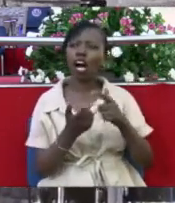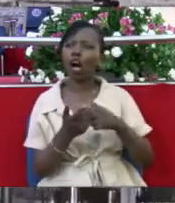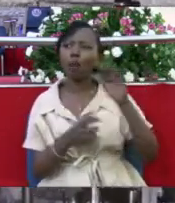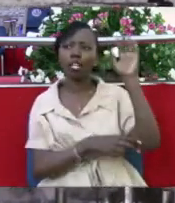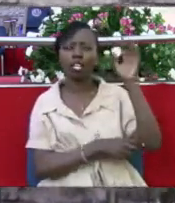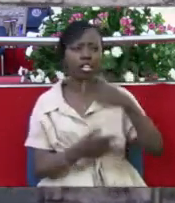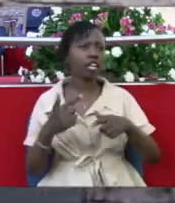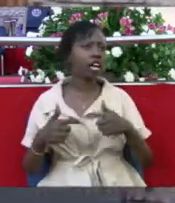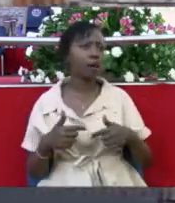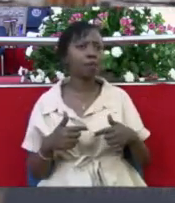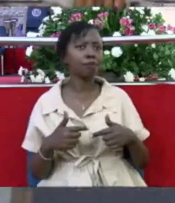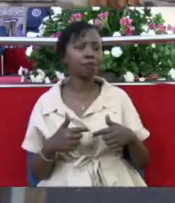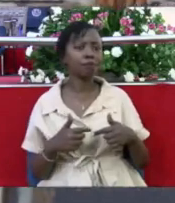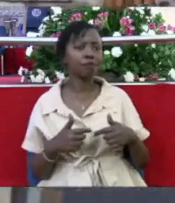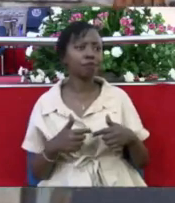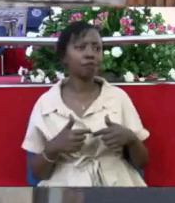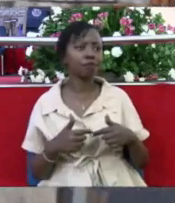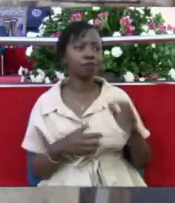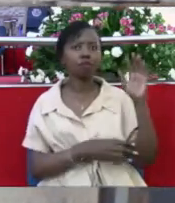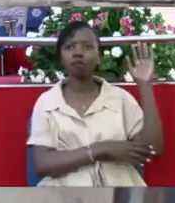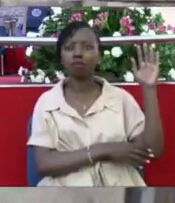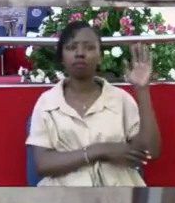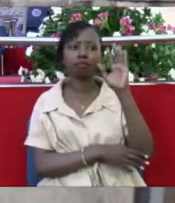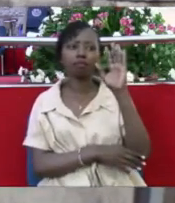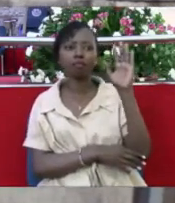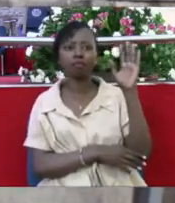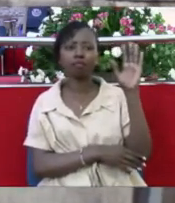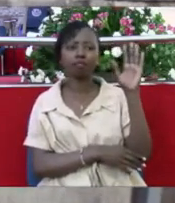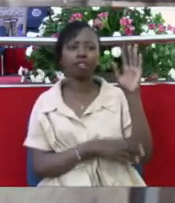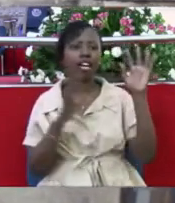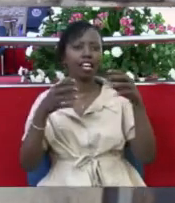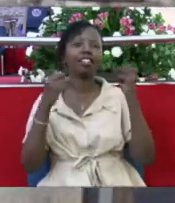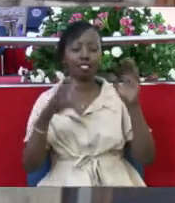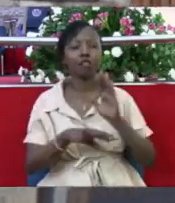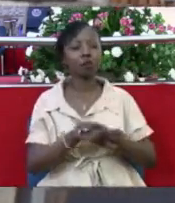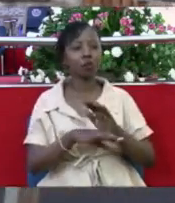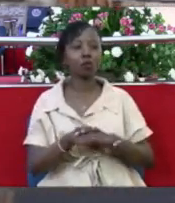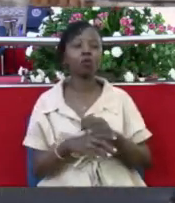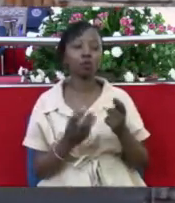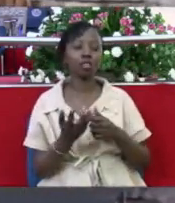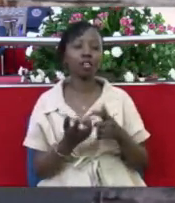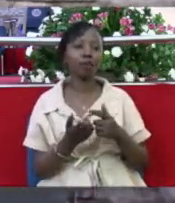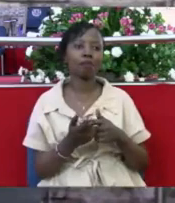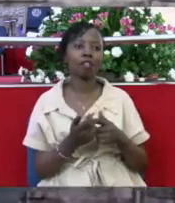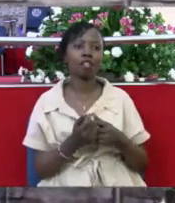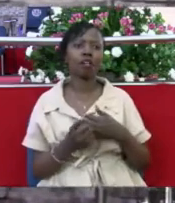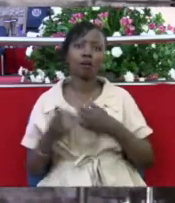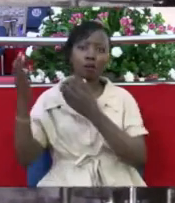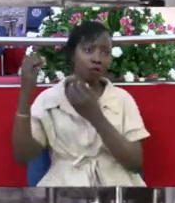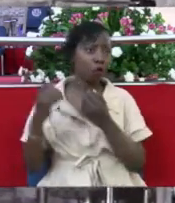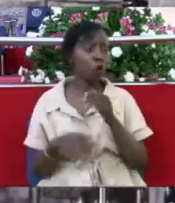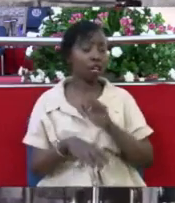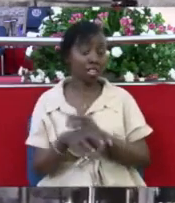session there at Shiloh campus. Sijui kama kuna yote ambaye ameenda pale Shiloh campus. Hallelujah, good number of us. Wengi wetu tumeenda. I hope you have been